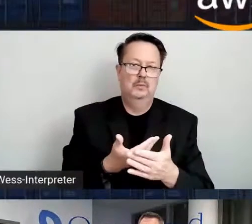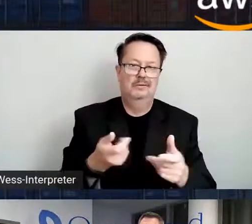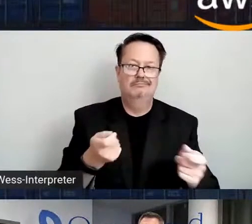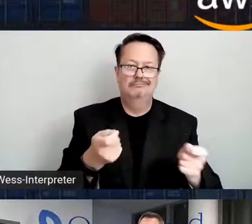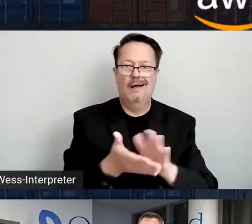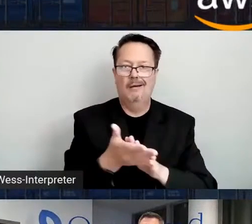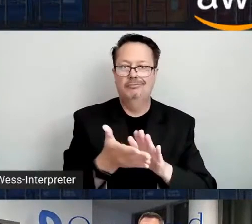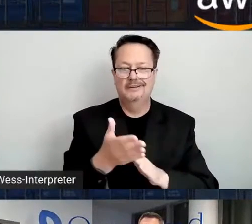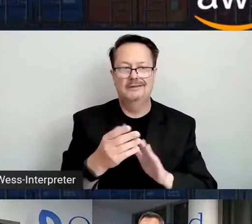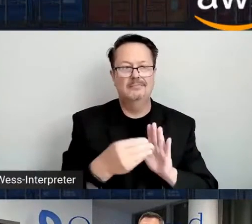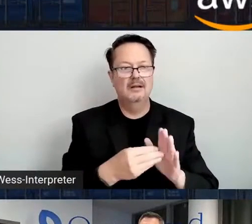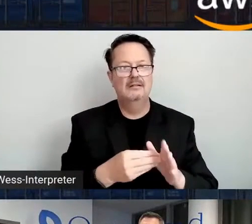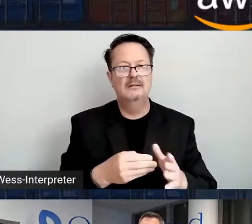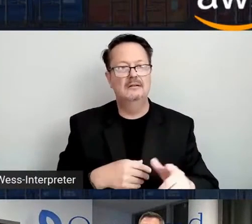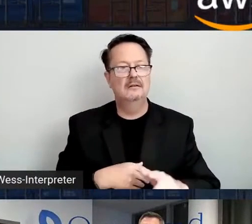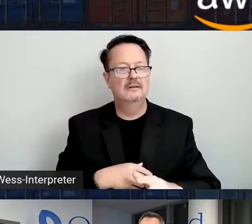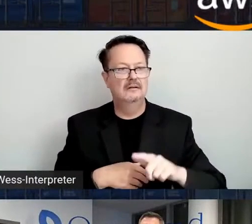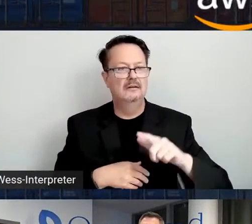Yeah, that's